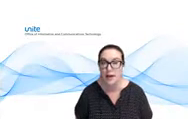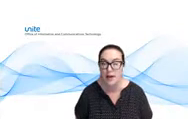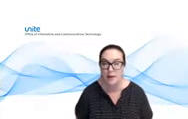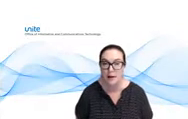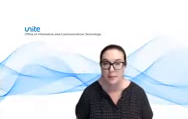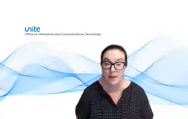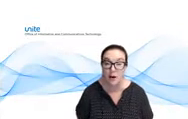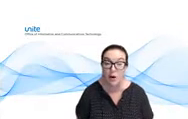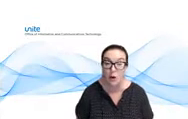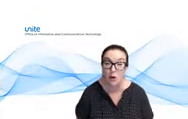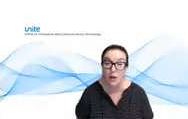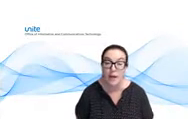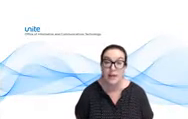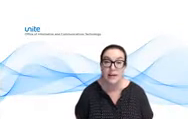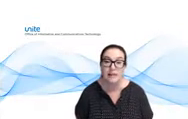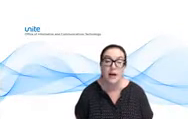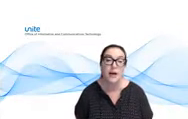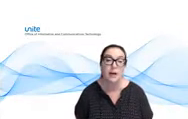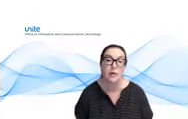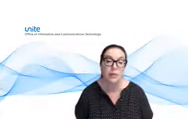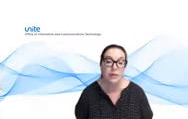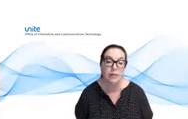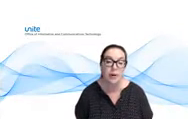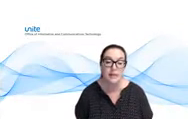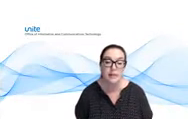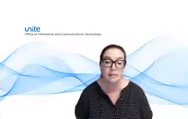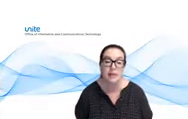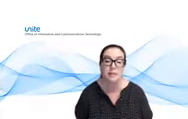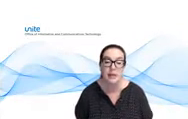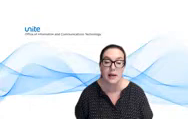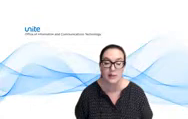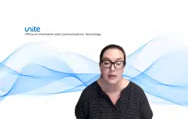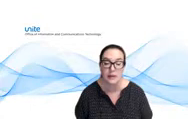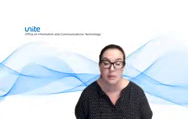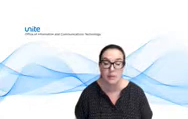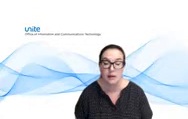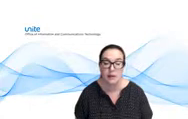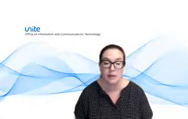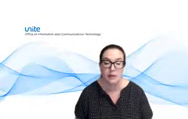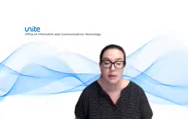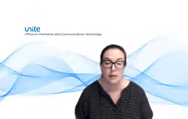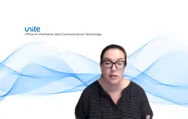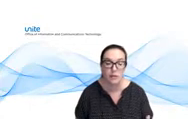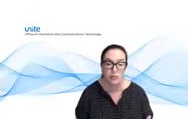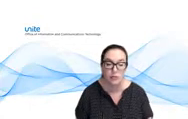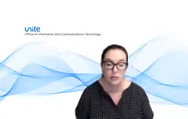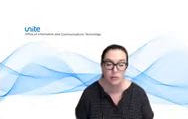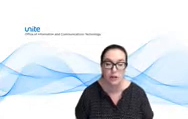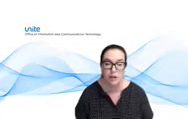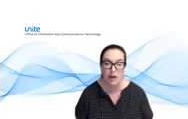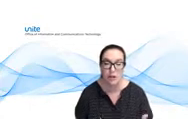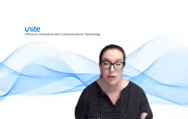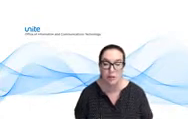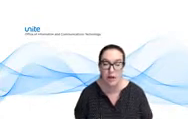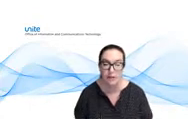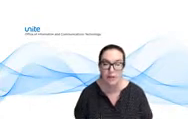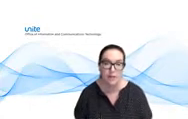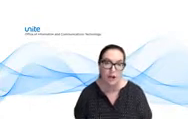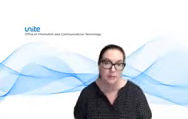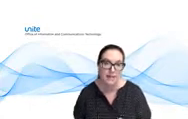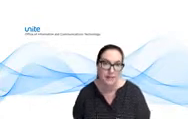to achieve that, that goal, the entire recruitment process must be accessible. The ability to search for a